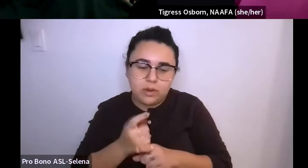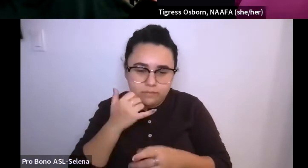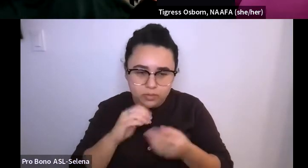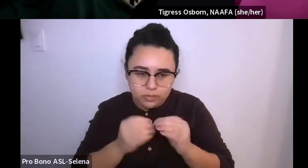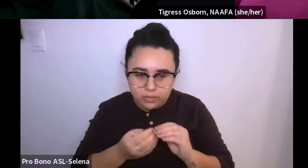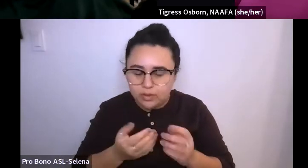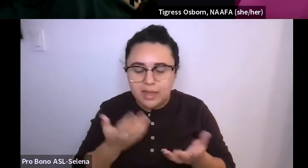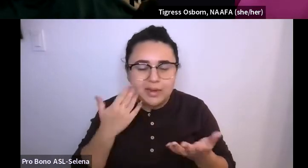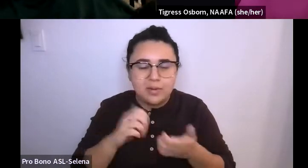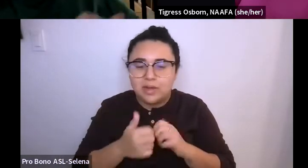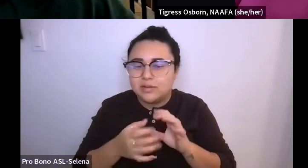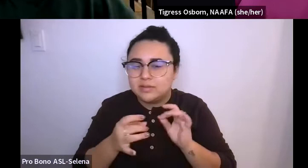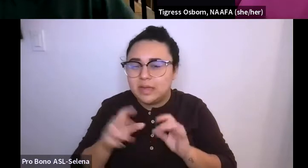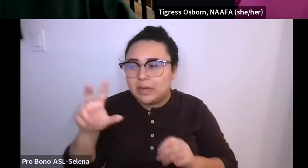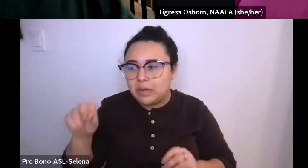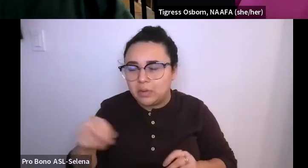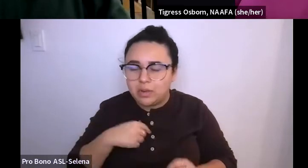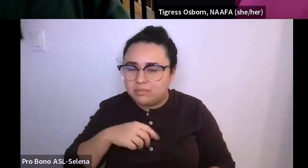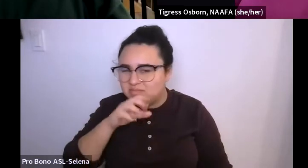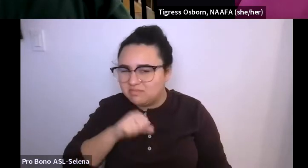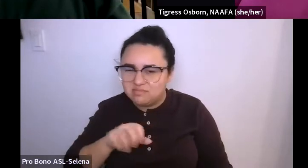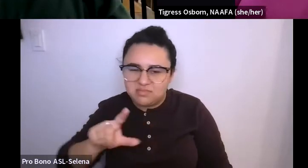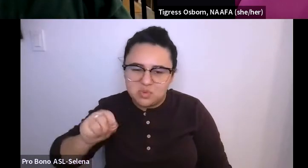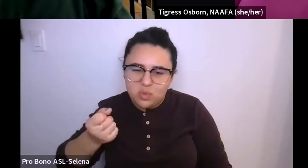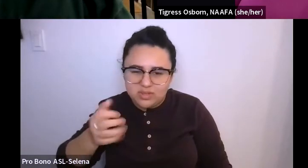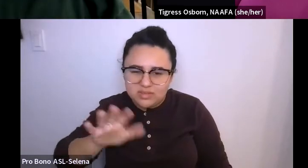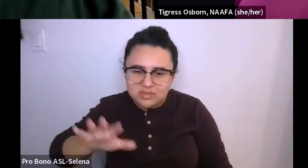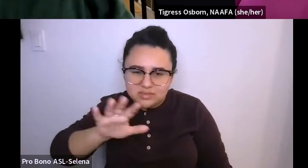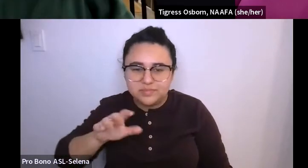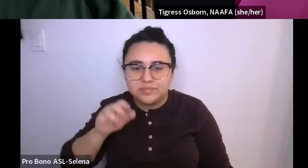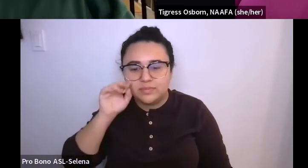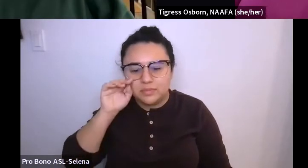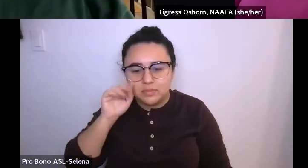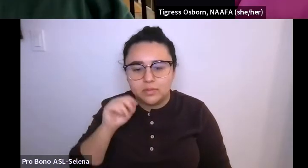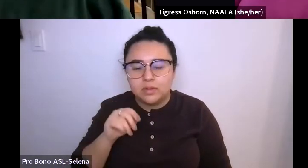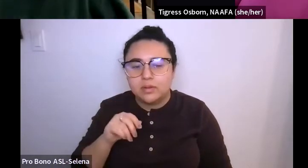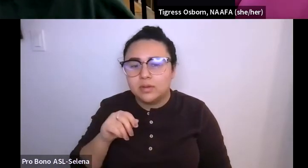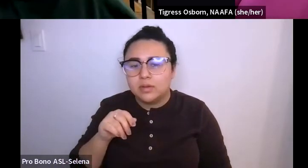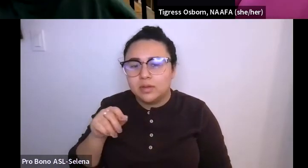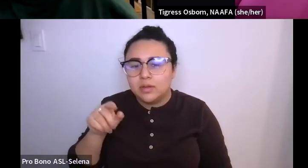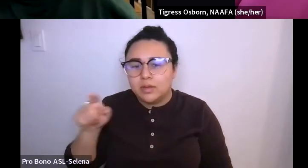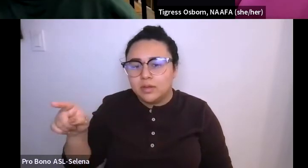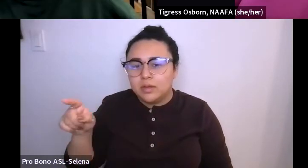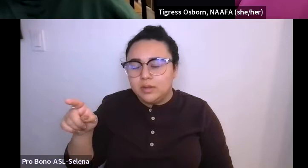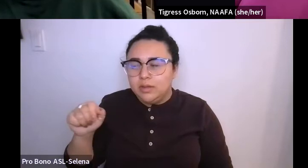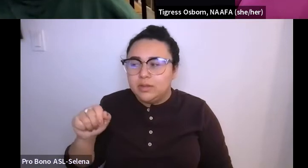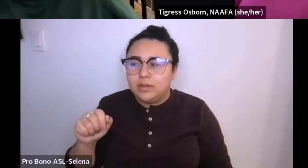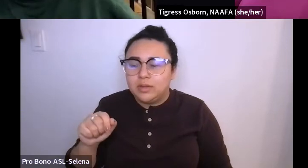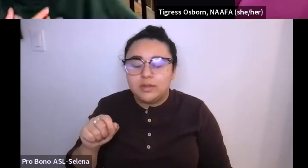how to say no, because I was 20 something, right? So he said to me, I'm engaged,